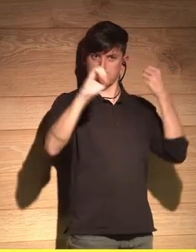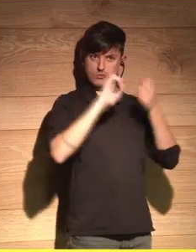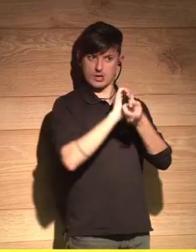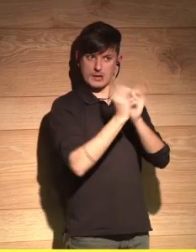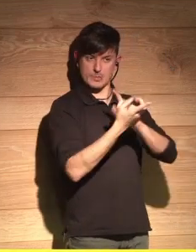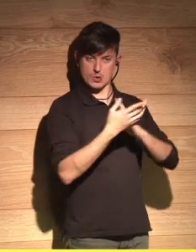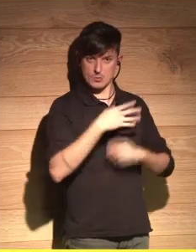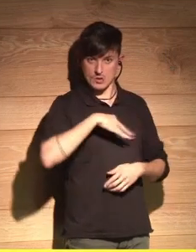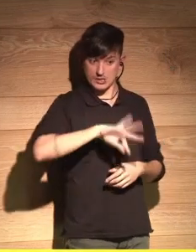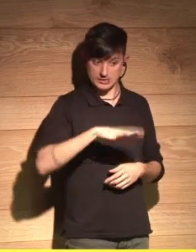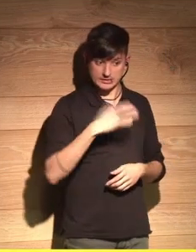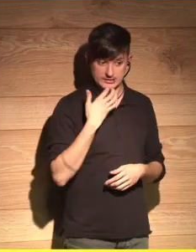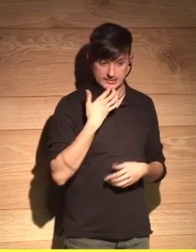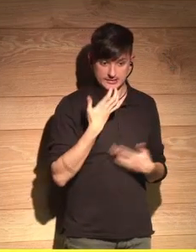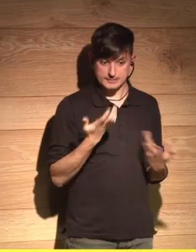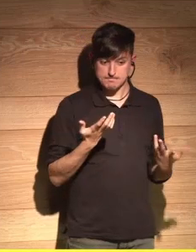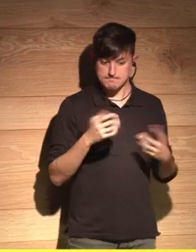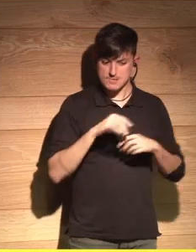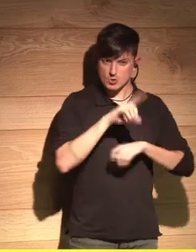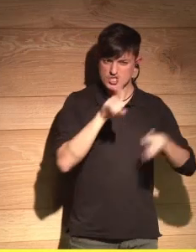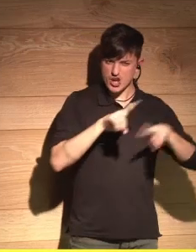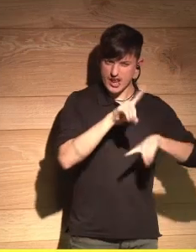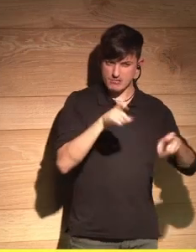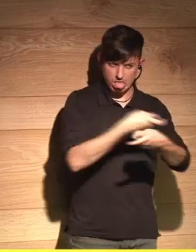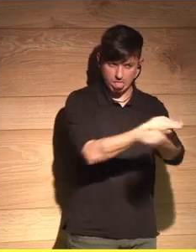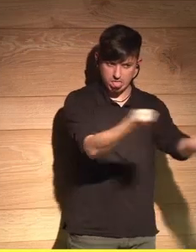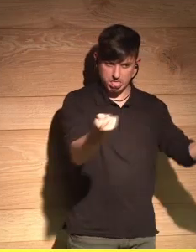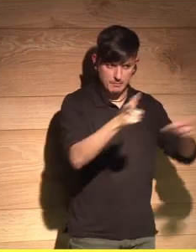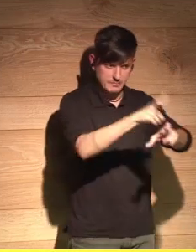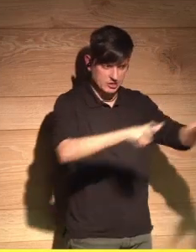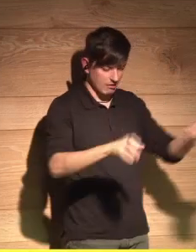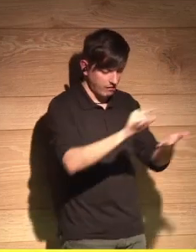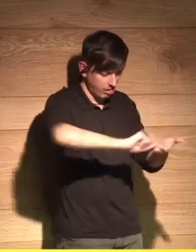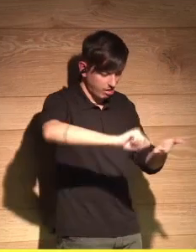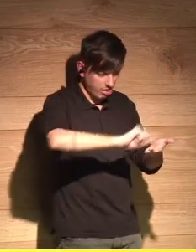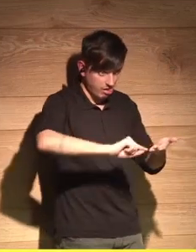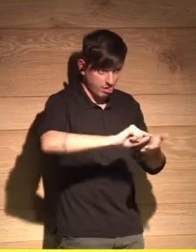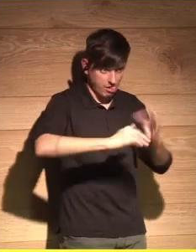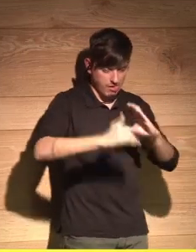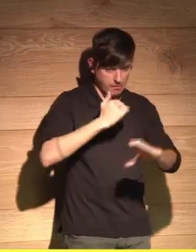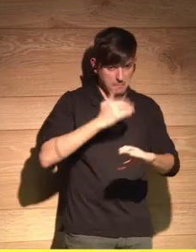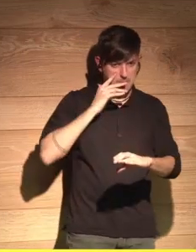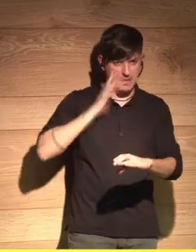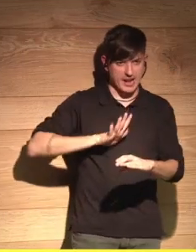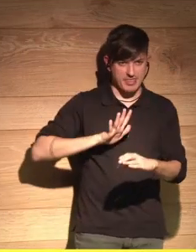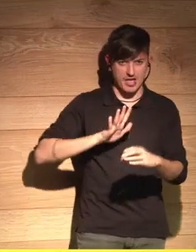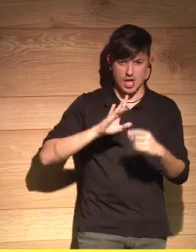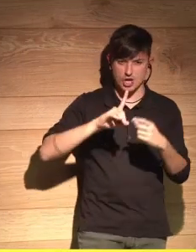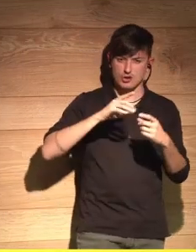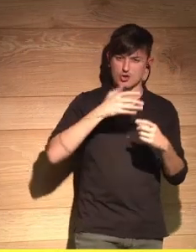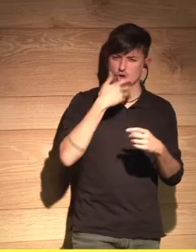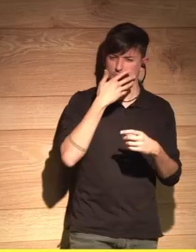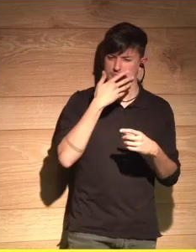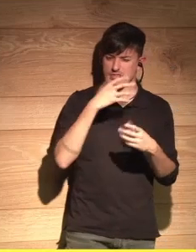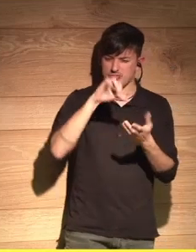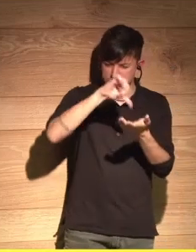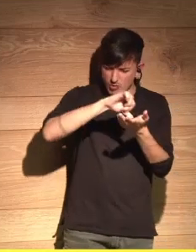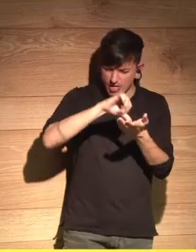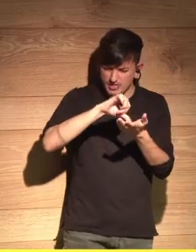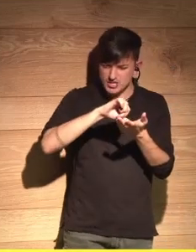like, the knowledge, big data, the knowledge of the consequences we have on the city, on the environment, can actually change our behavior in a very important